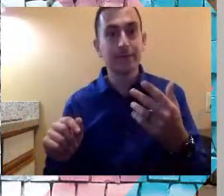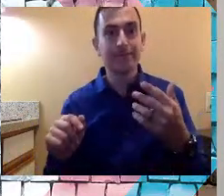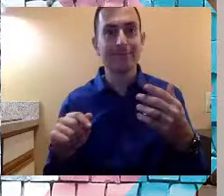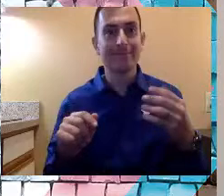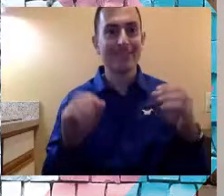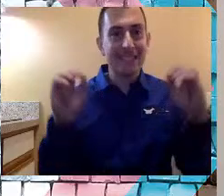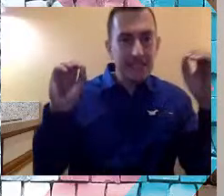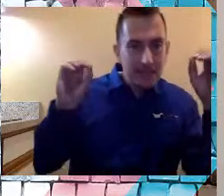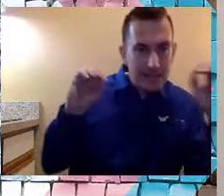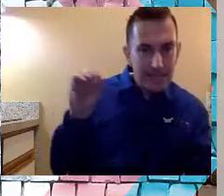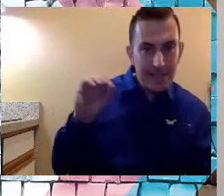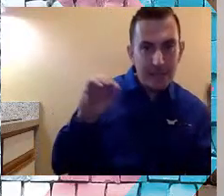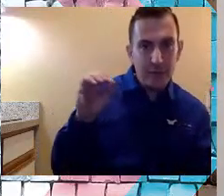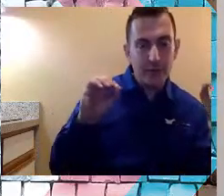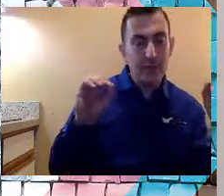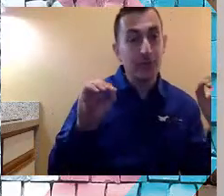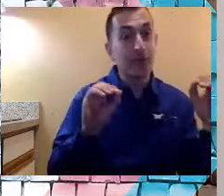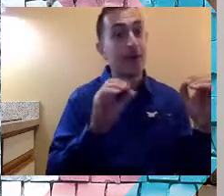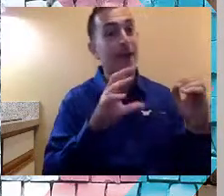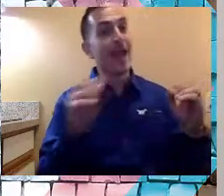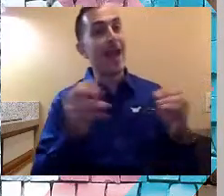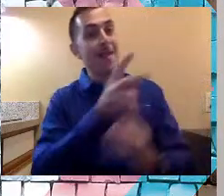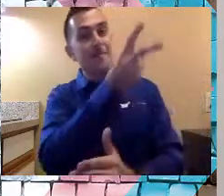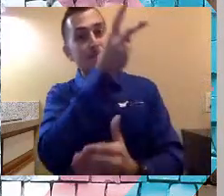neither, and both.